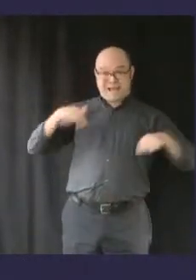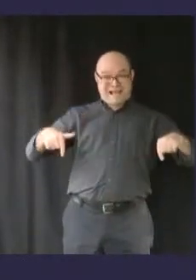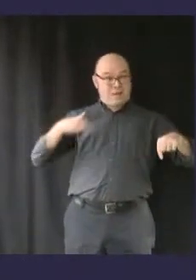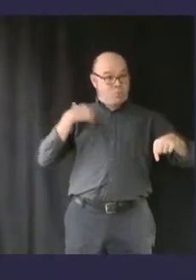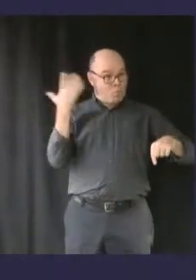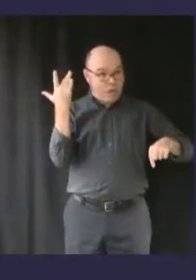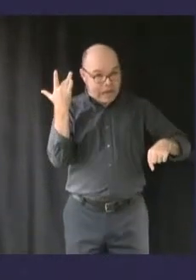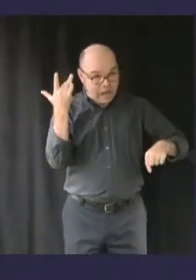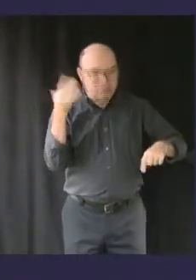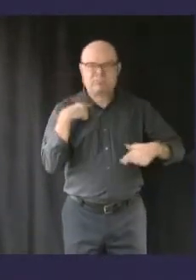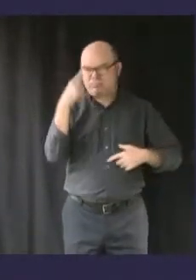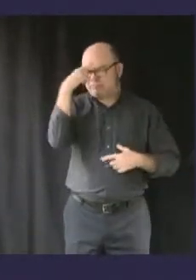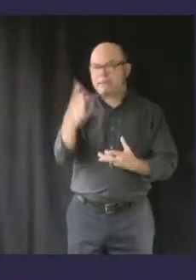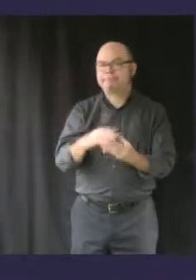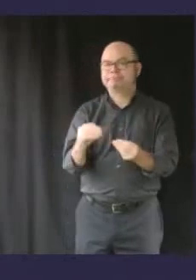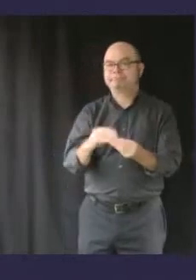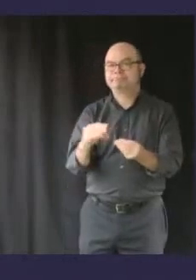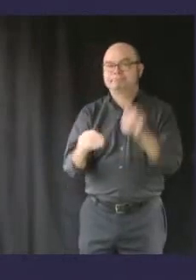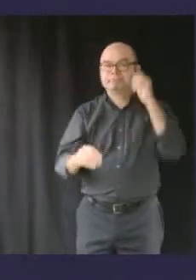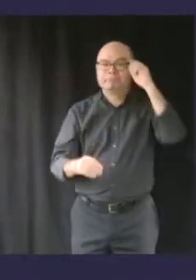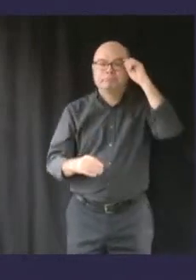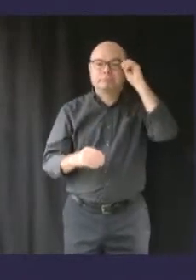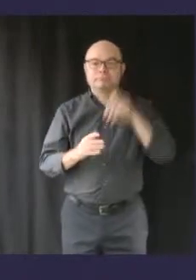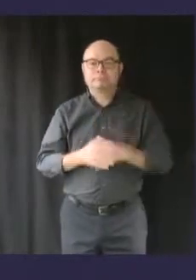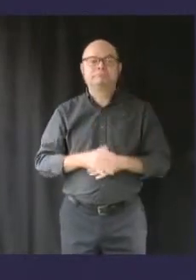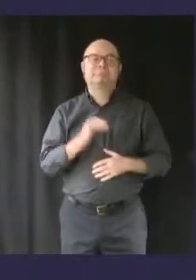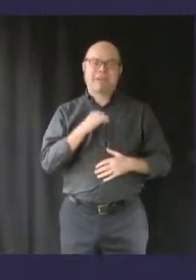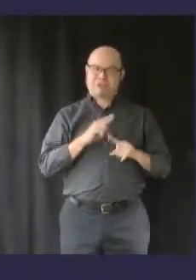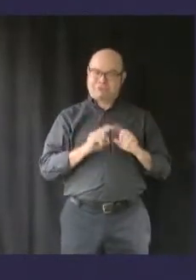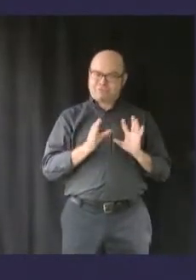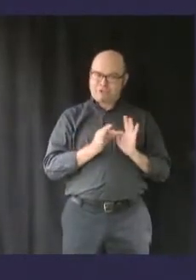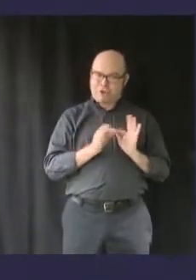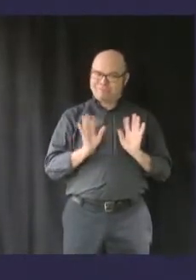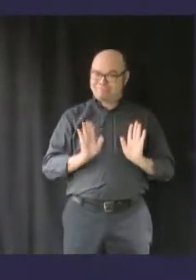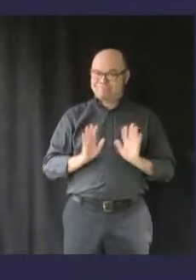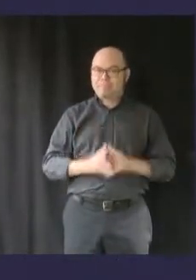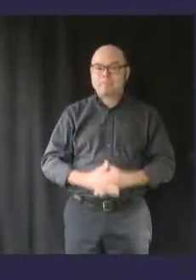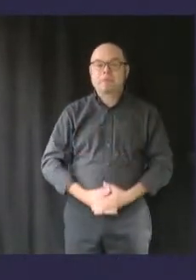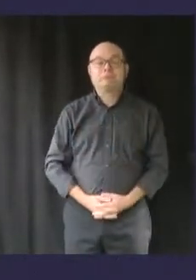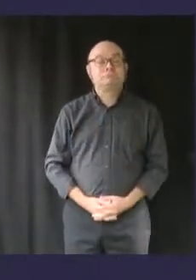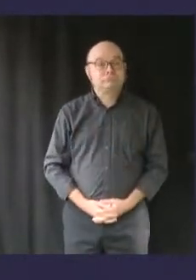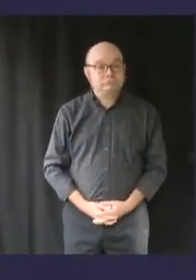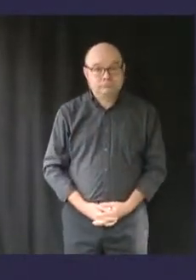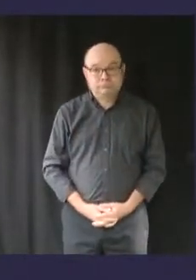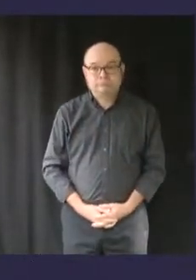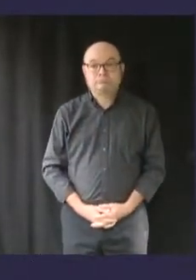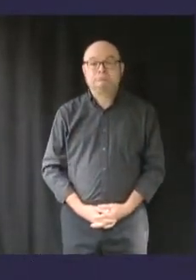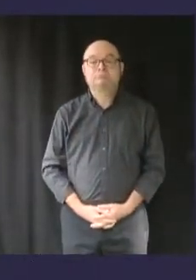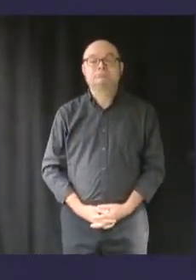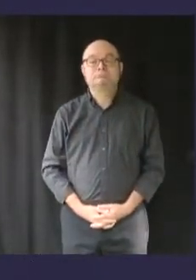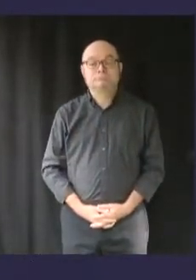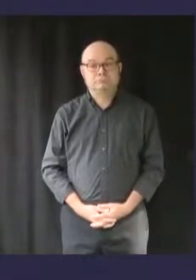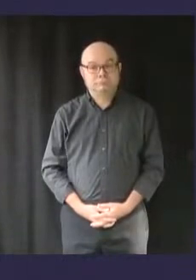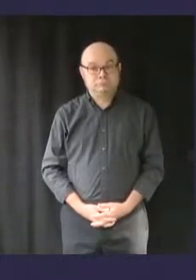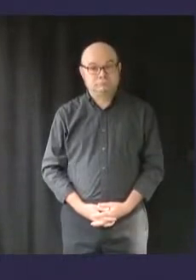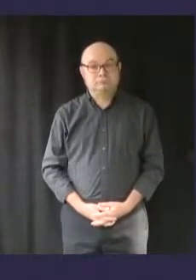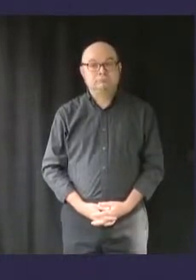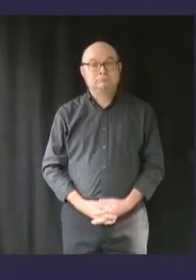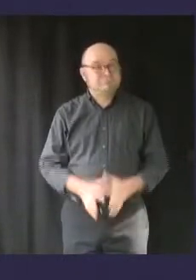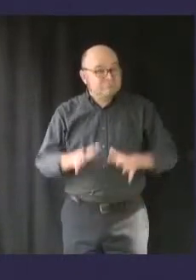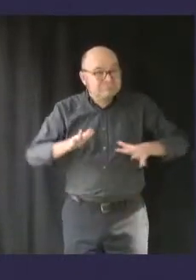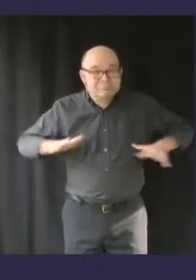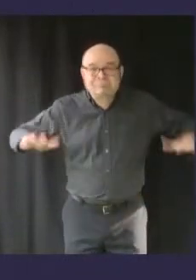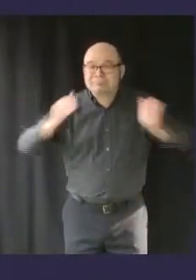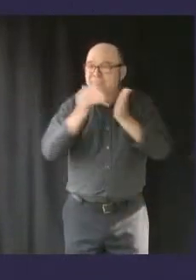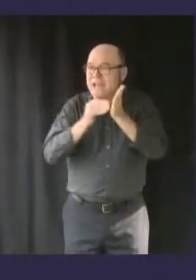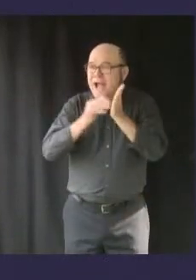the story of literally thousands, if not tens of thousands, of people here in Connecticut who are in public life today,